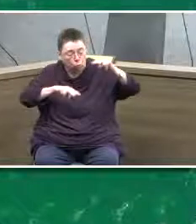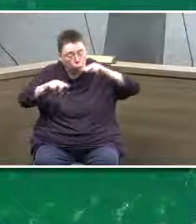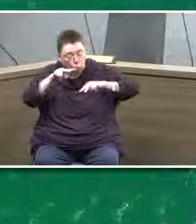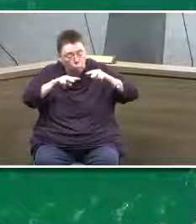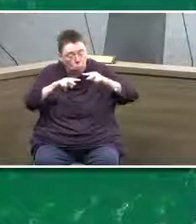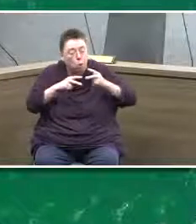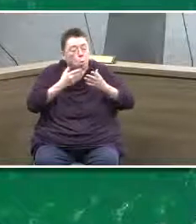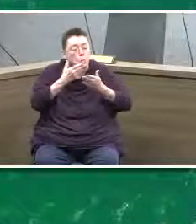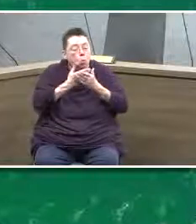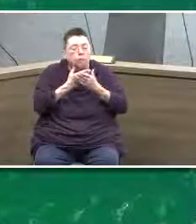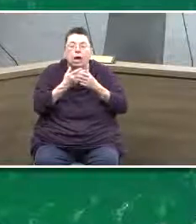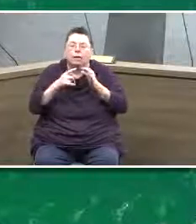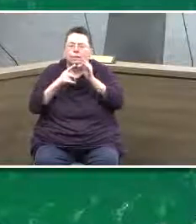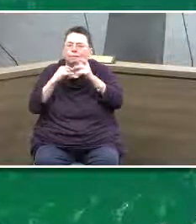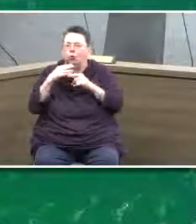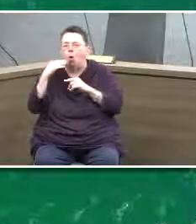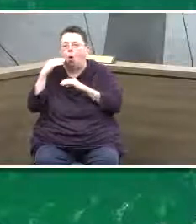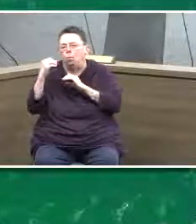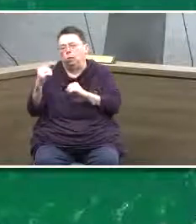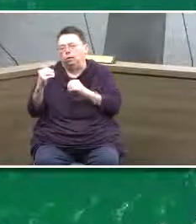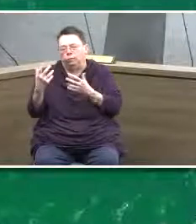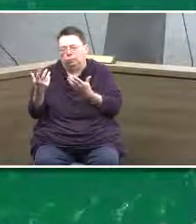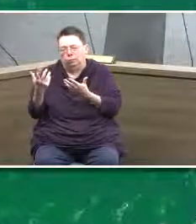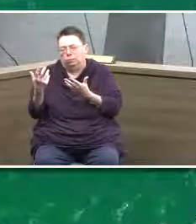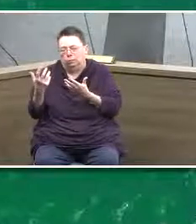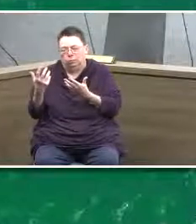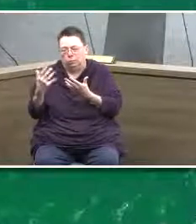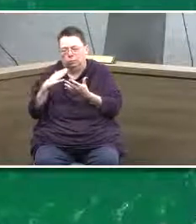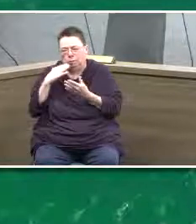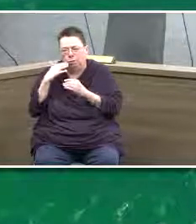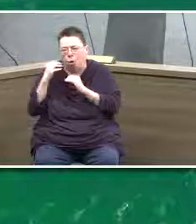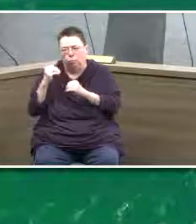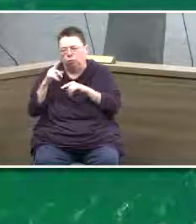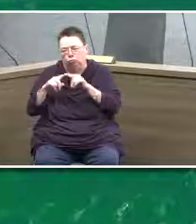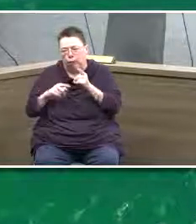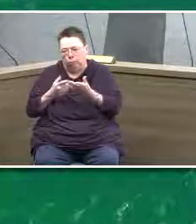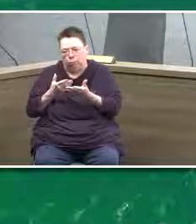screening, with the exception of the homeless preference.